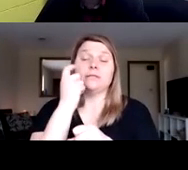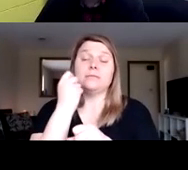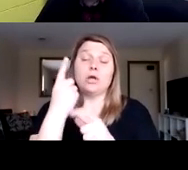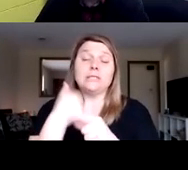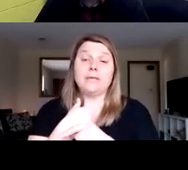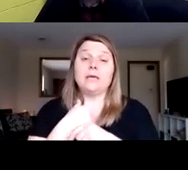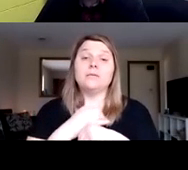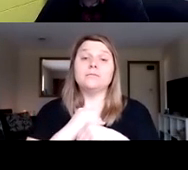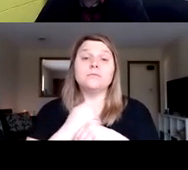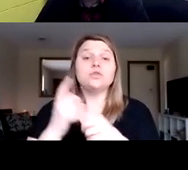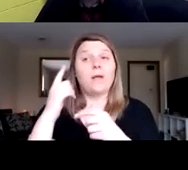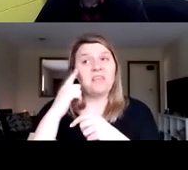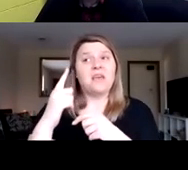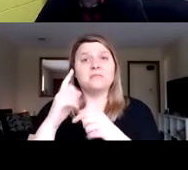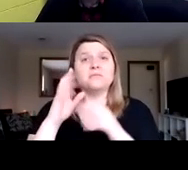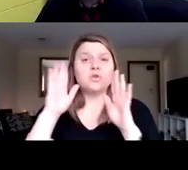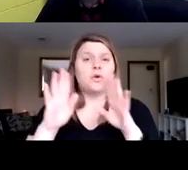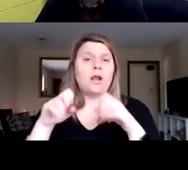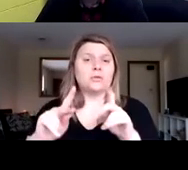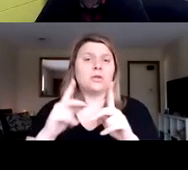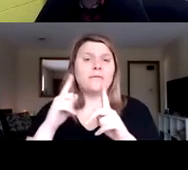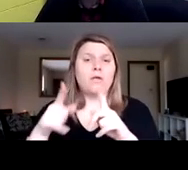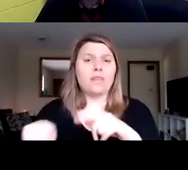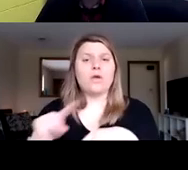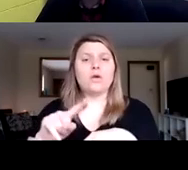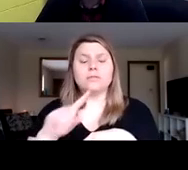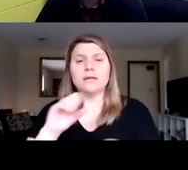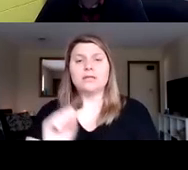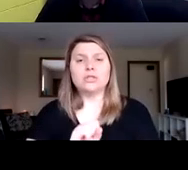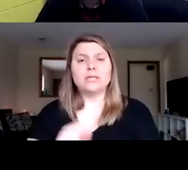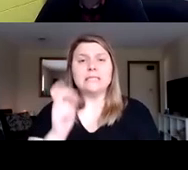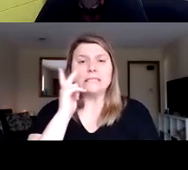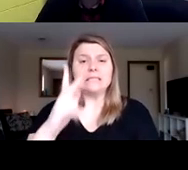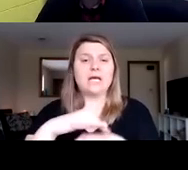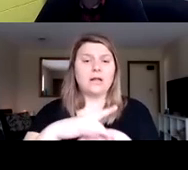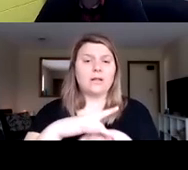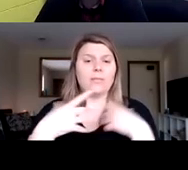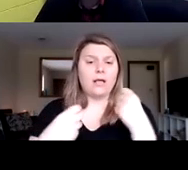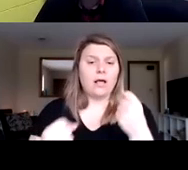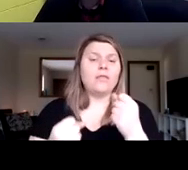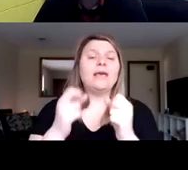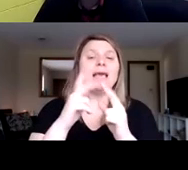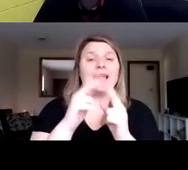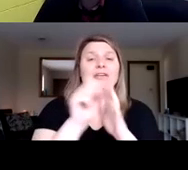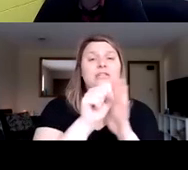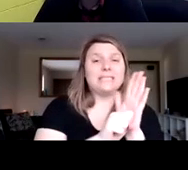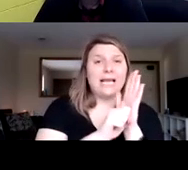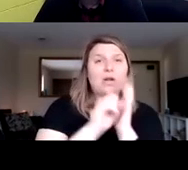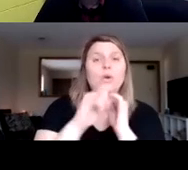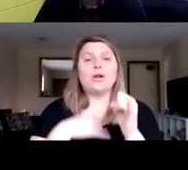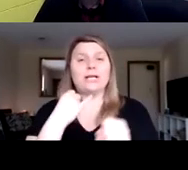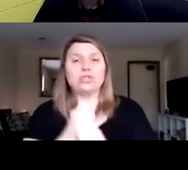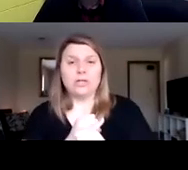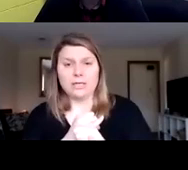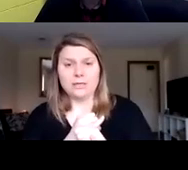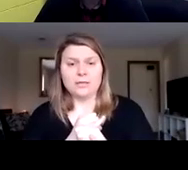that is a great opportunity for those that really see global health, either stateside or internationally,